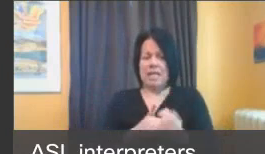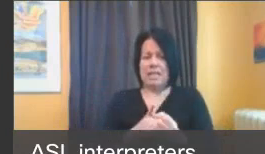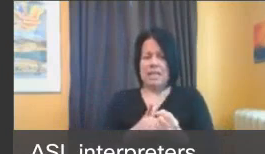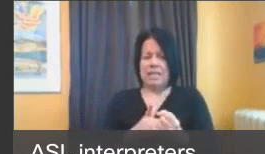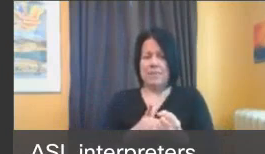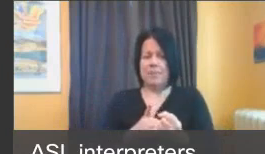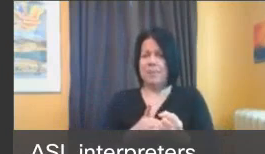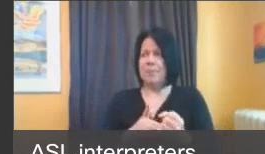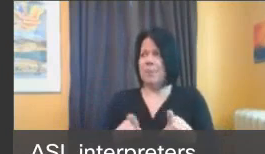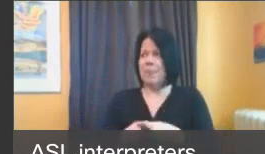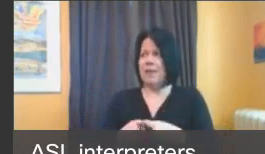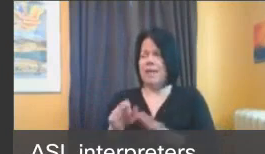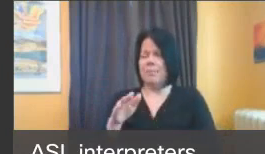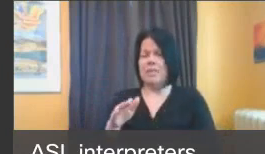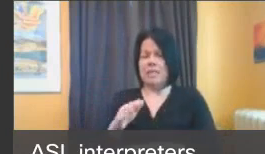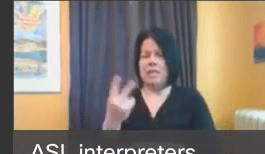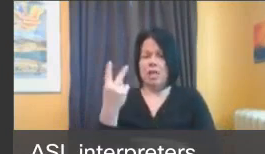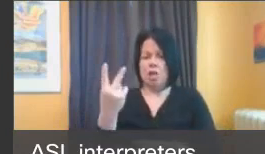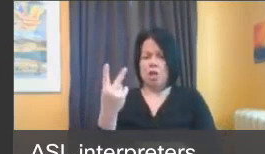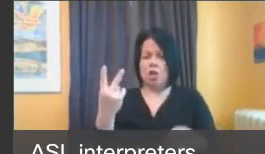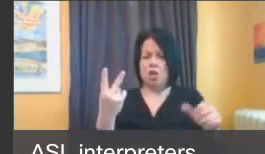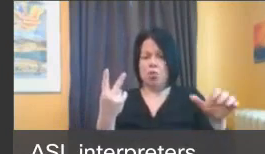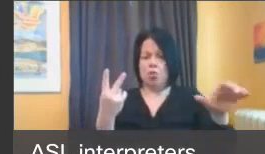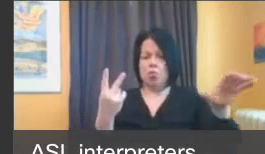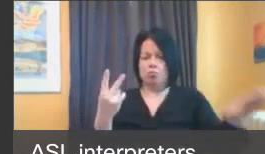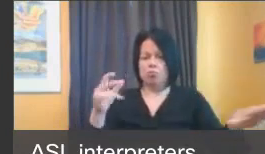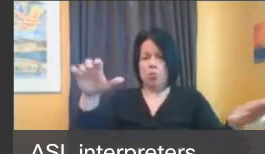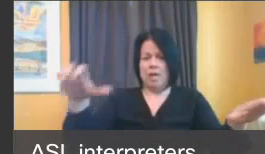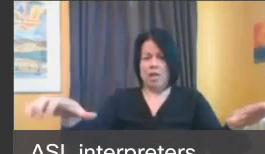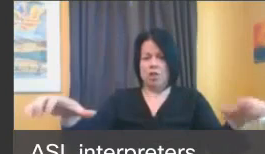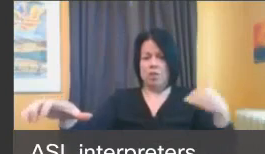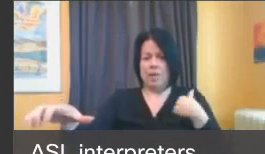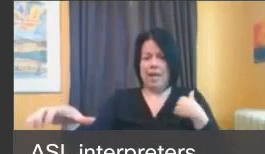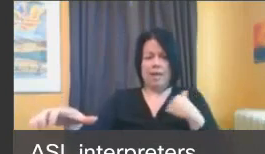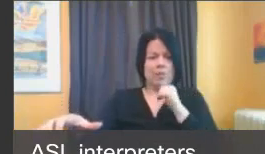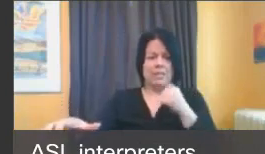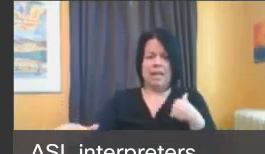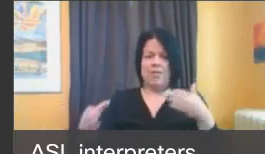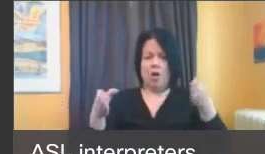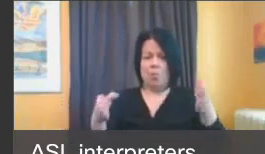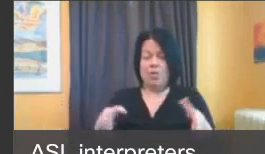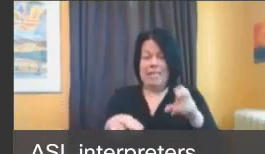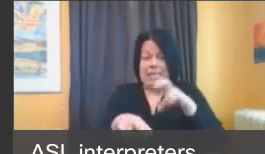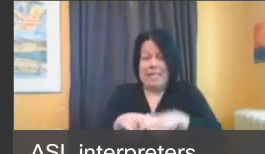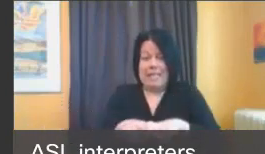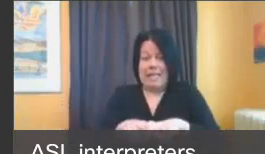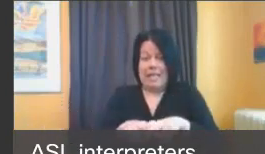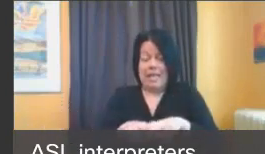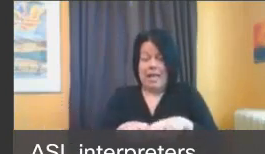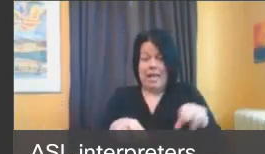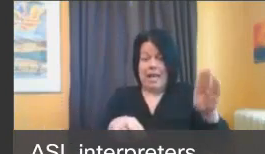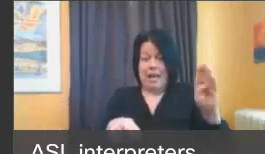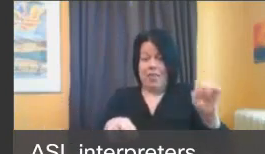you know, like basically the two locations that we had the drop boxes at, even though we didn't have a person sitting next to the drop box, there